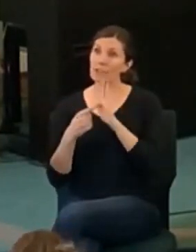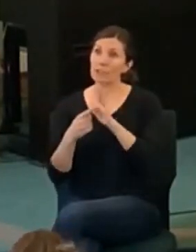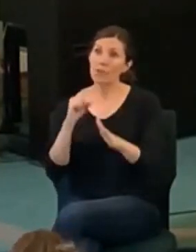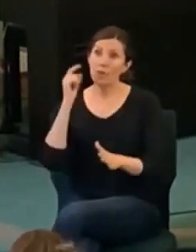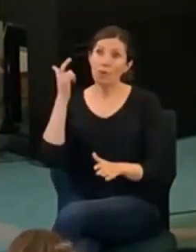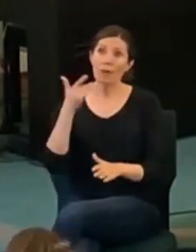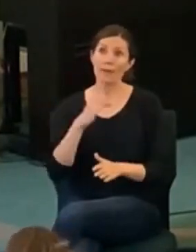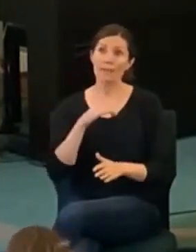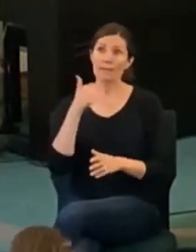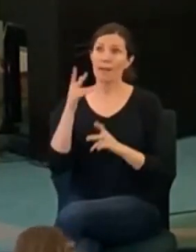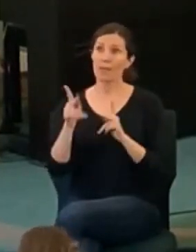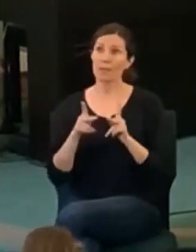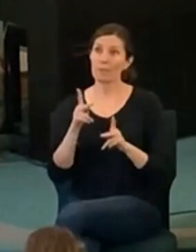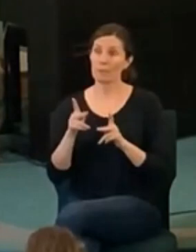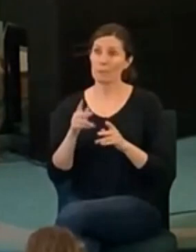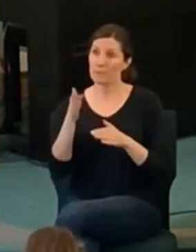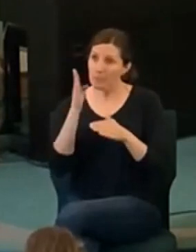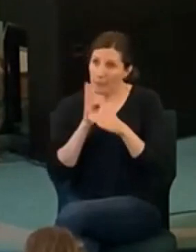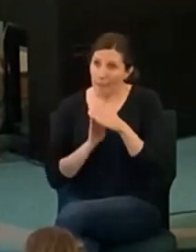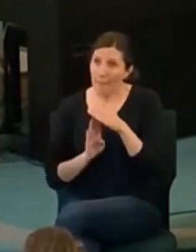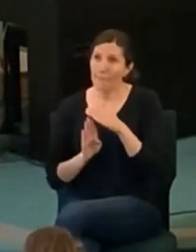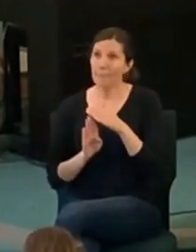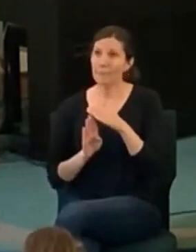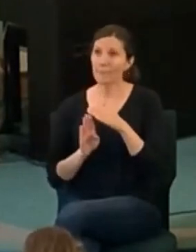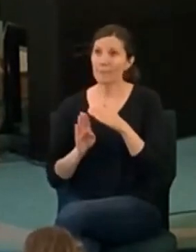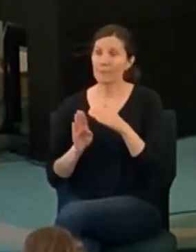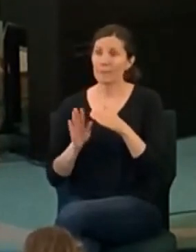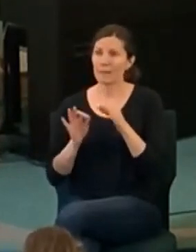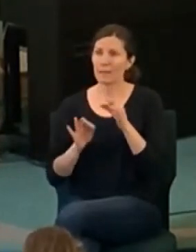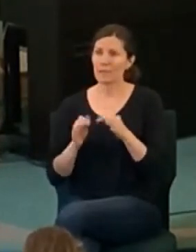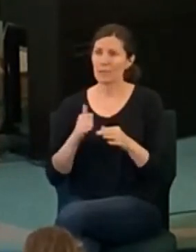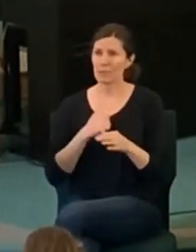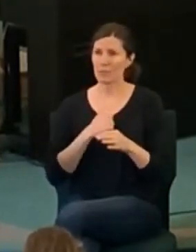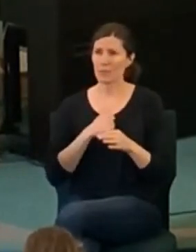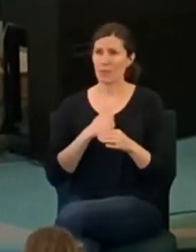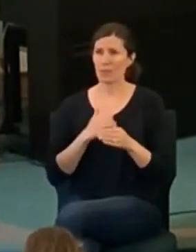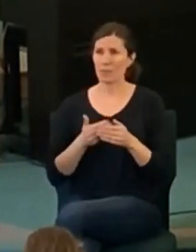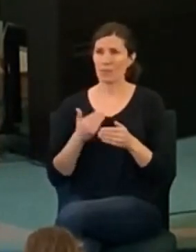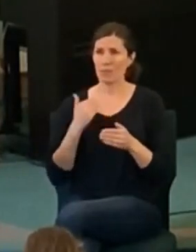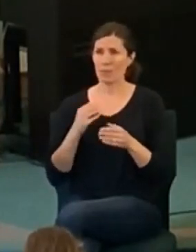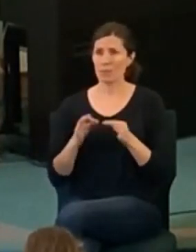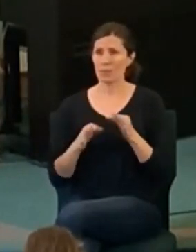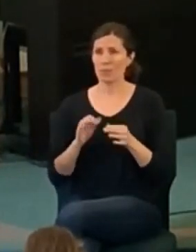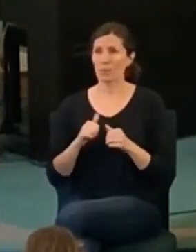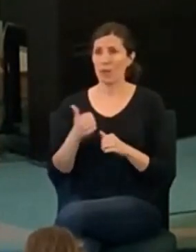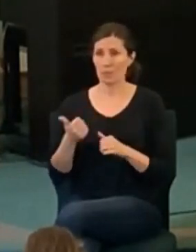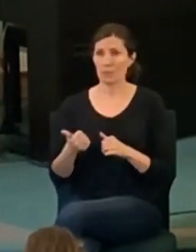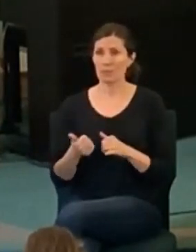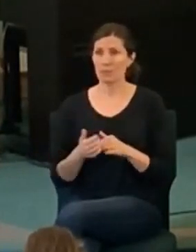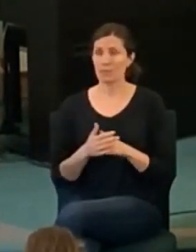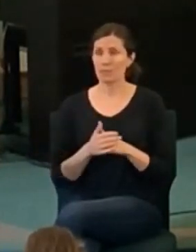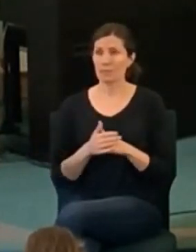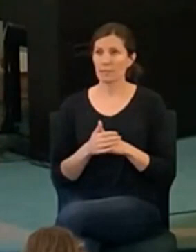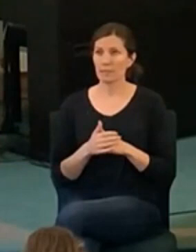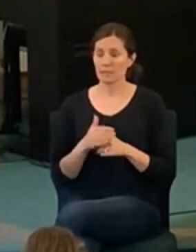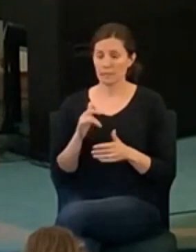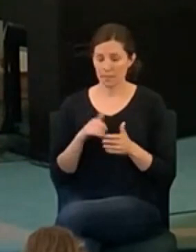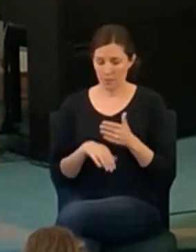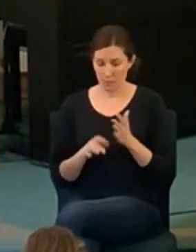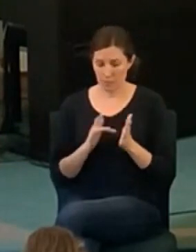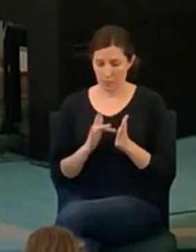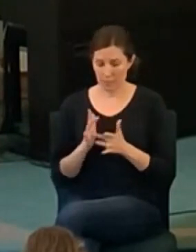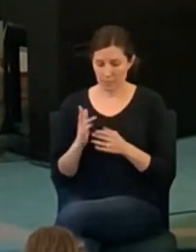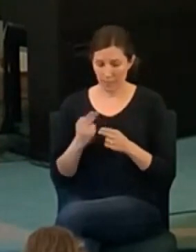sins might be, this is just one example of many that we struggle with. So I pray as a church you would help us